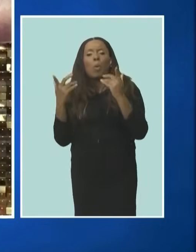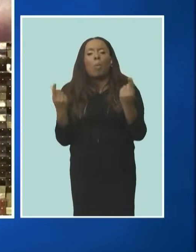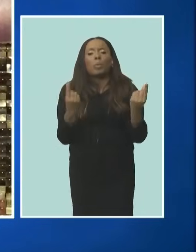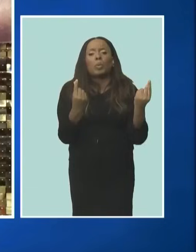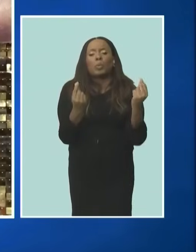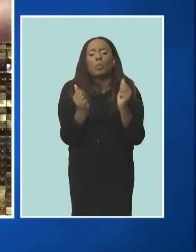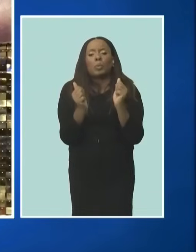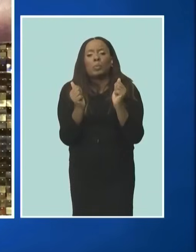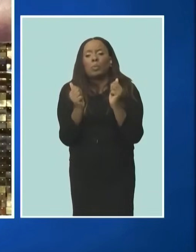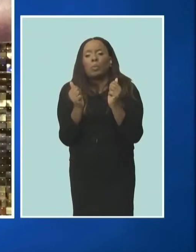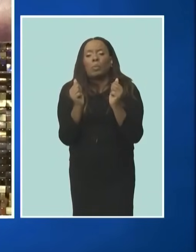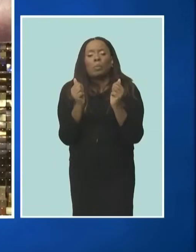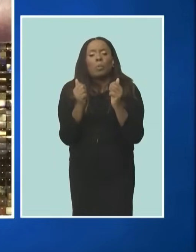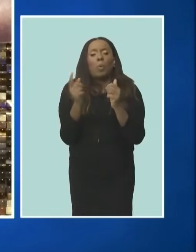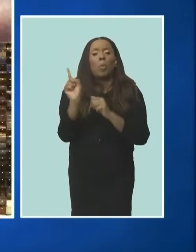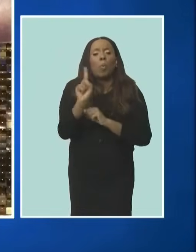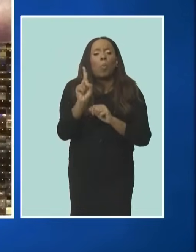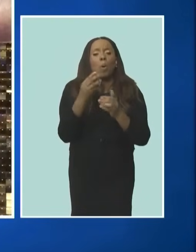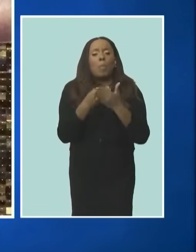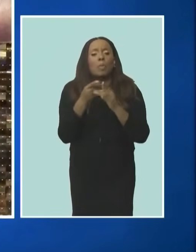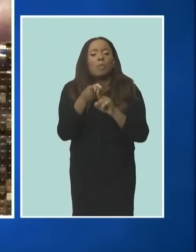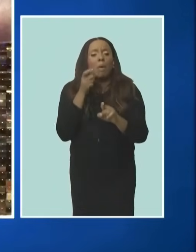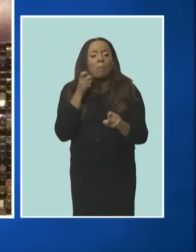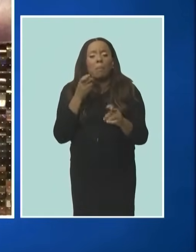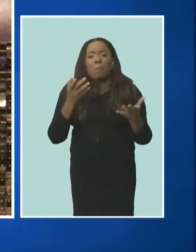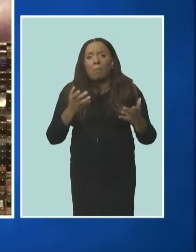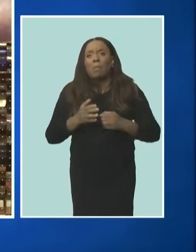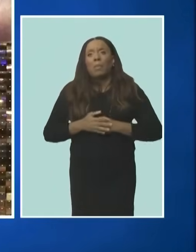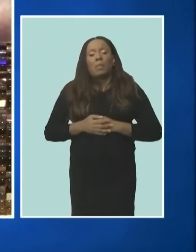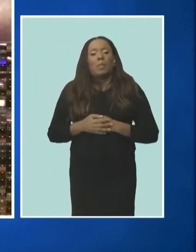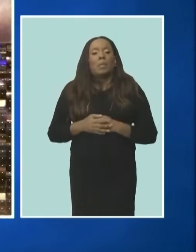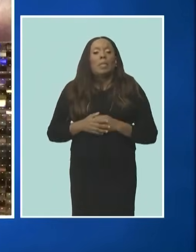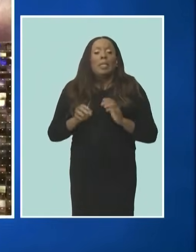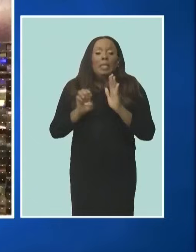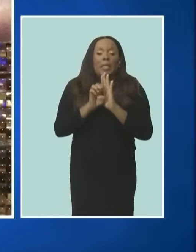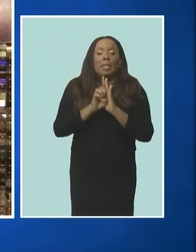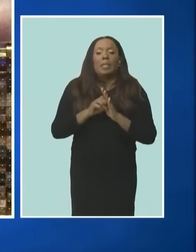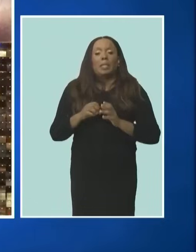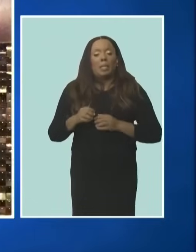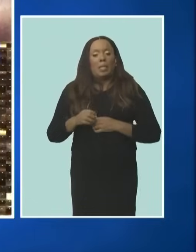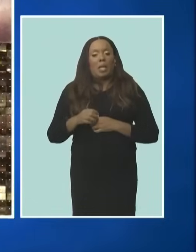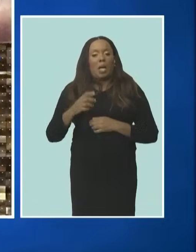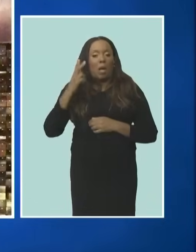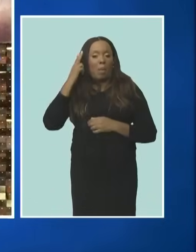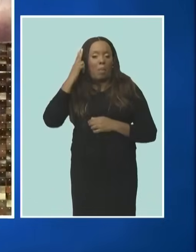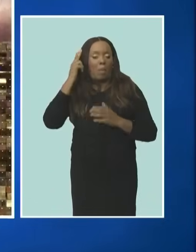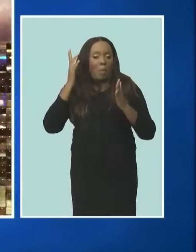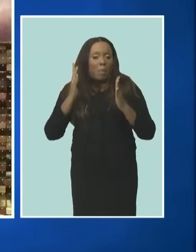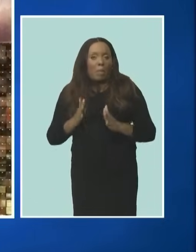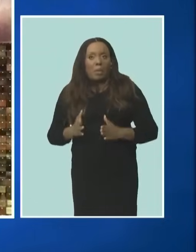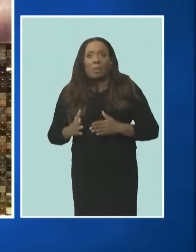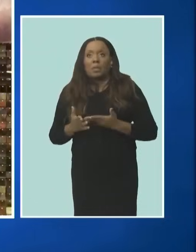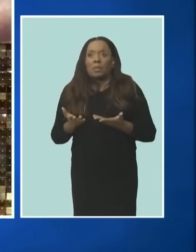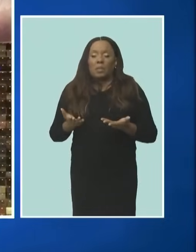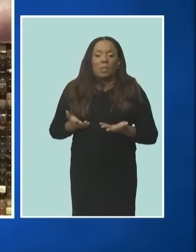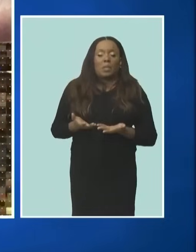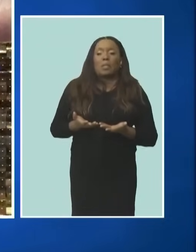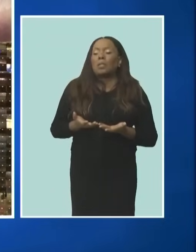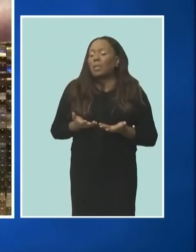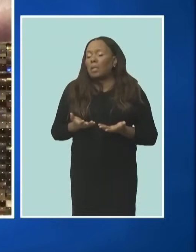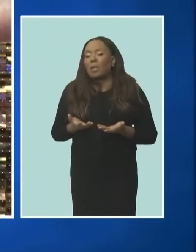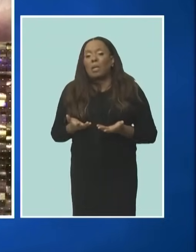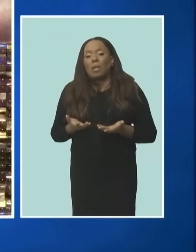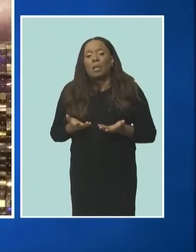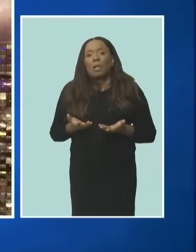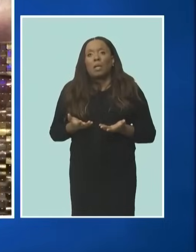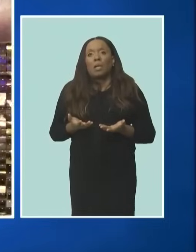A barber, for example, with a small loan and a digital payment system that is free